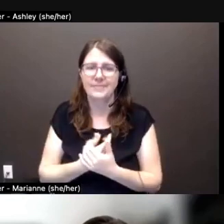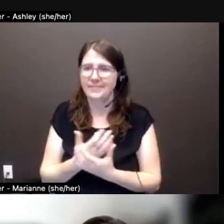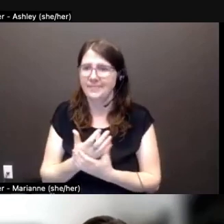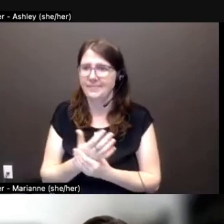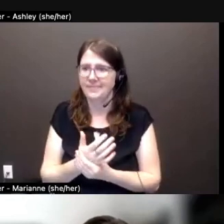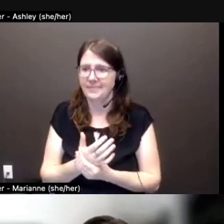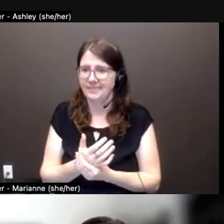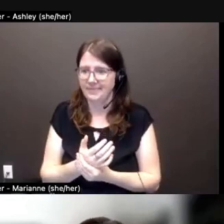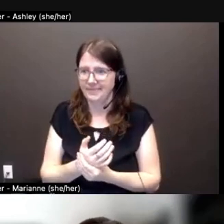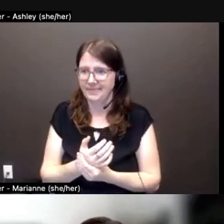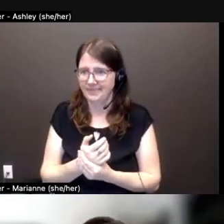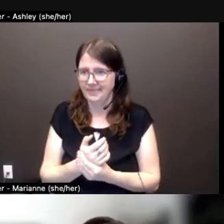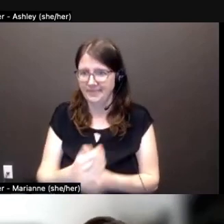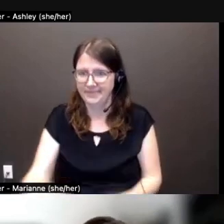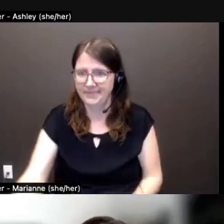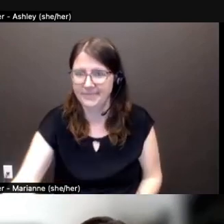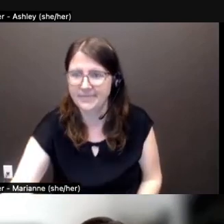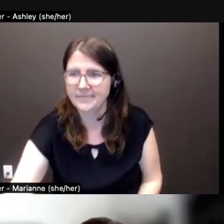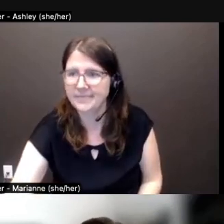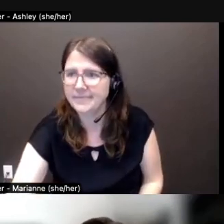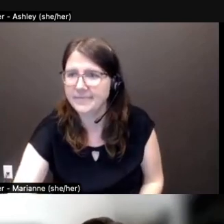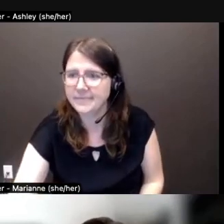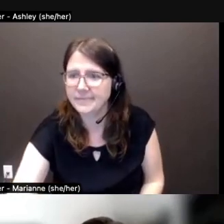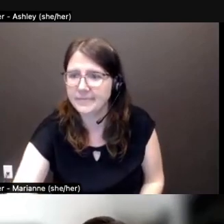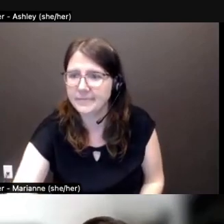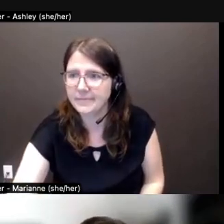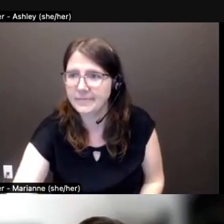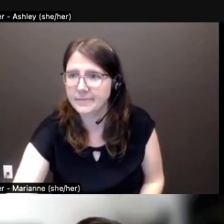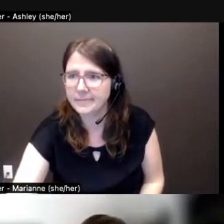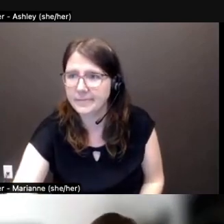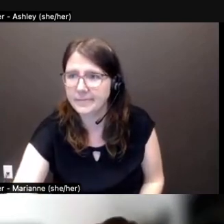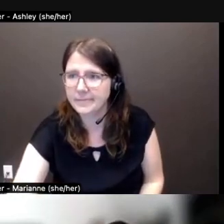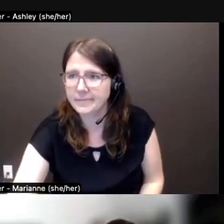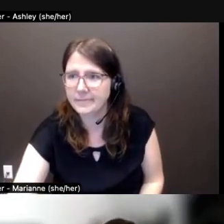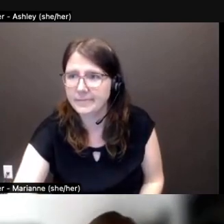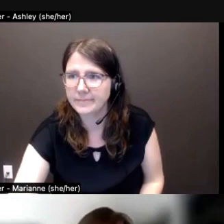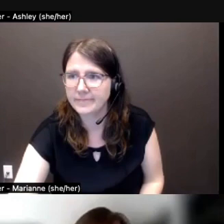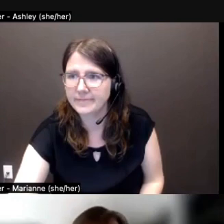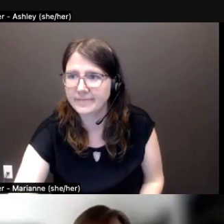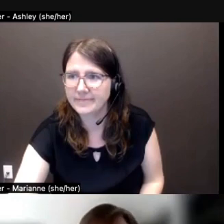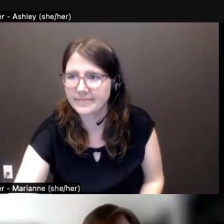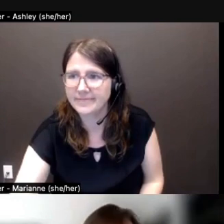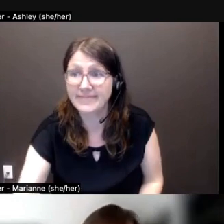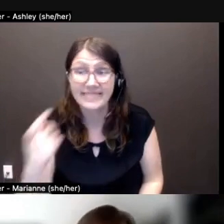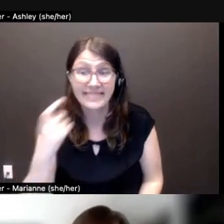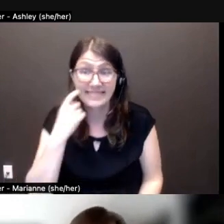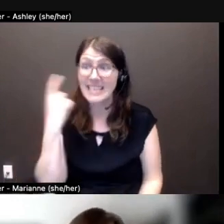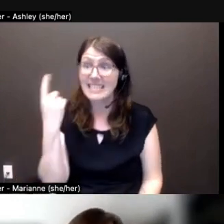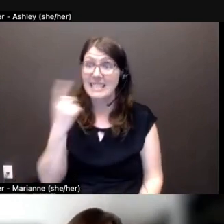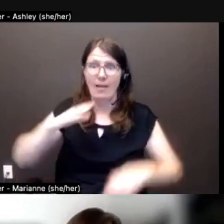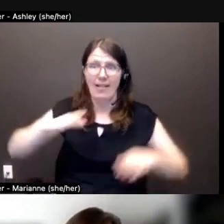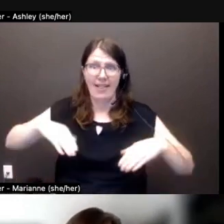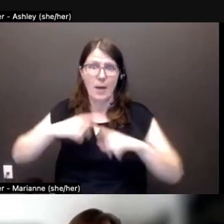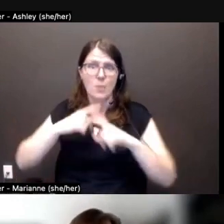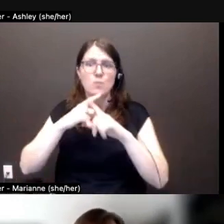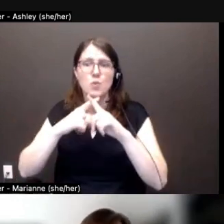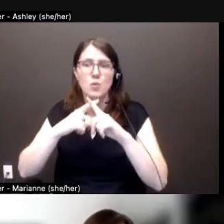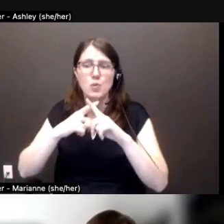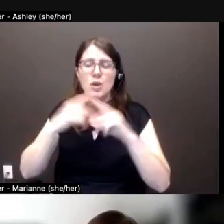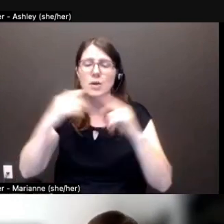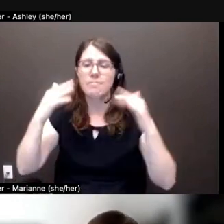Mariah's trying to juggle and make everybody happy. Yeah, thanks. Sorry. Okay. I'll just, yeah,